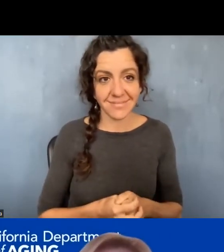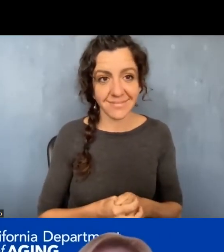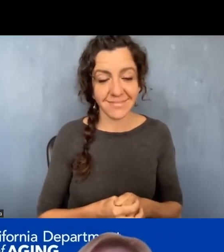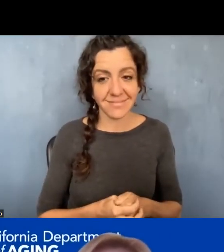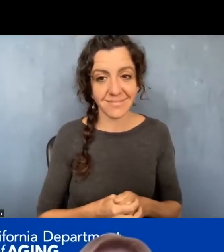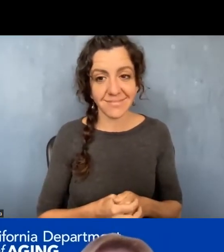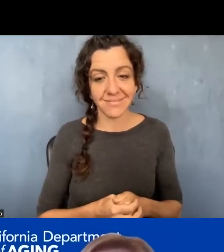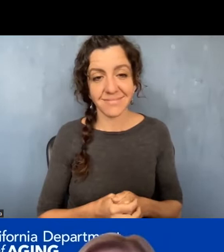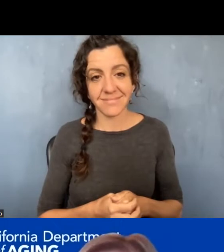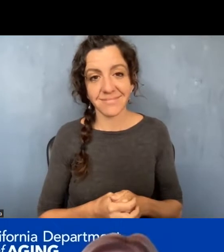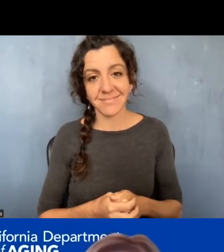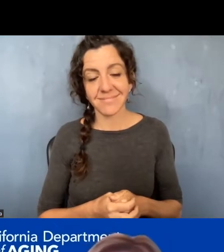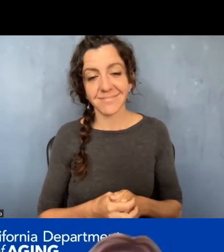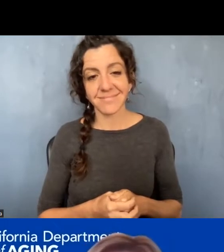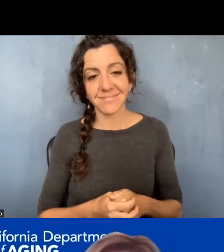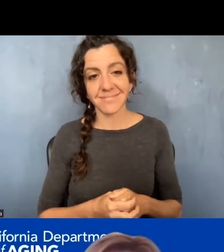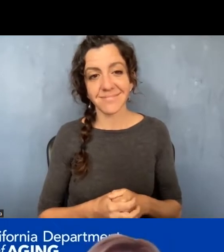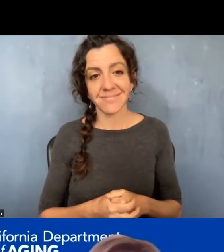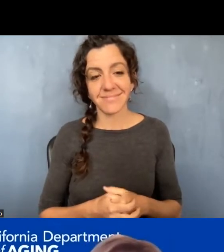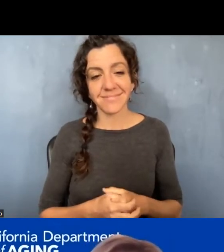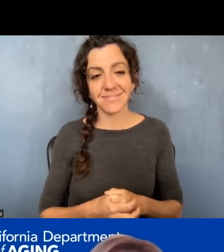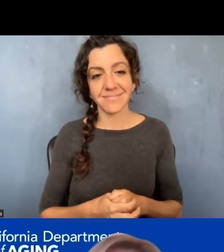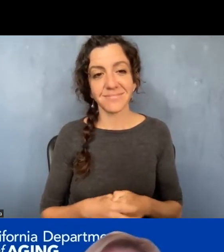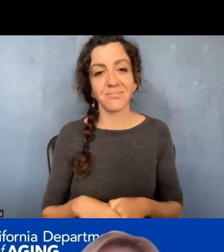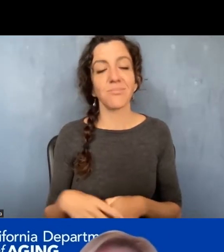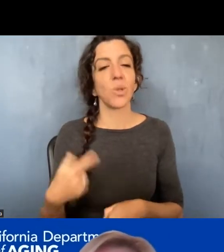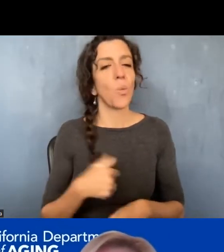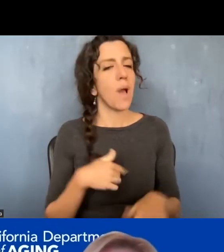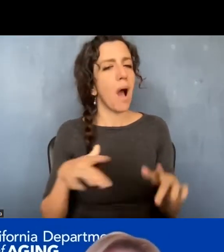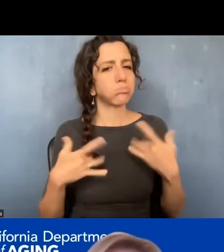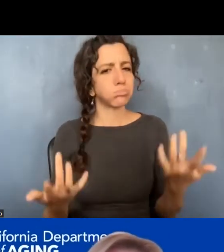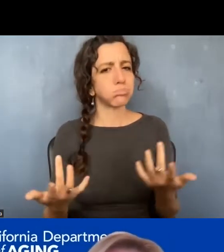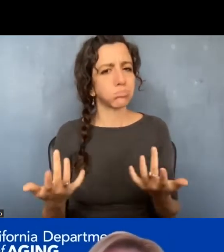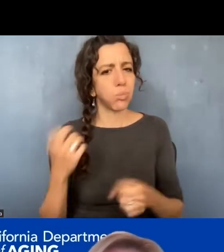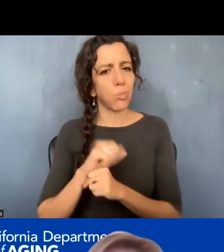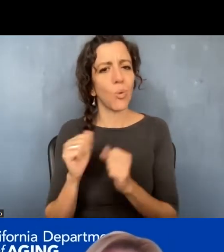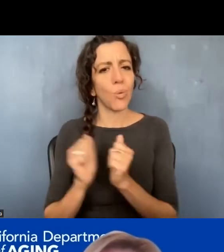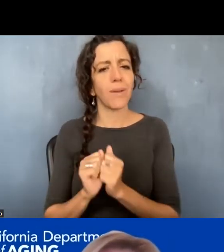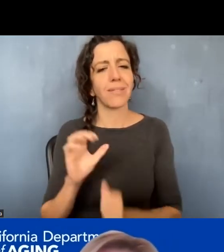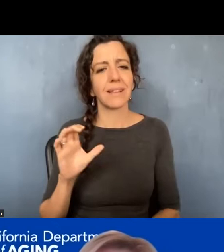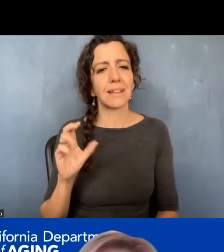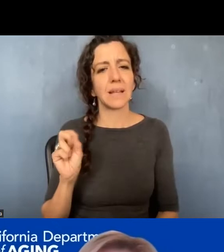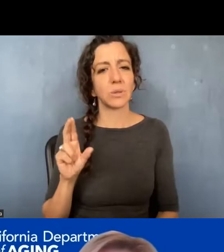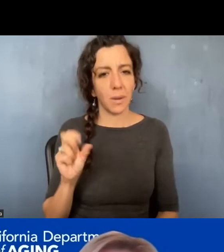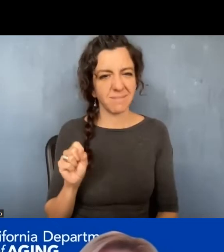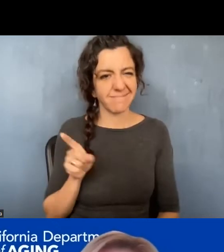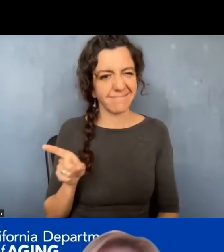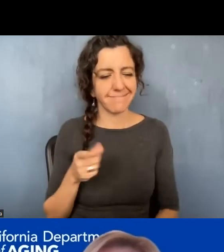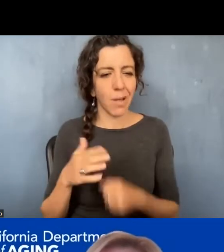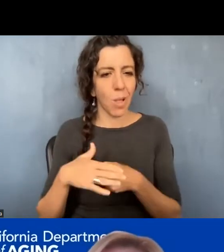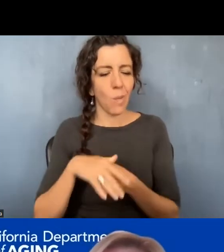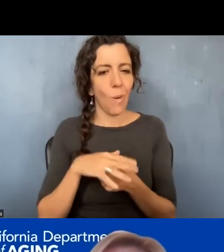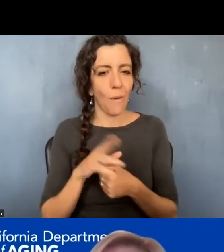We were delighted and continue to be delighted to partner with Csus, our local university here in